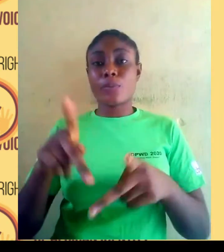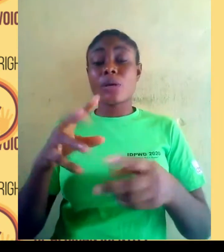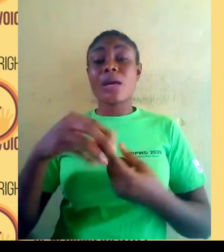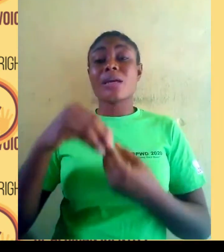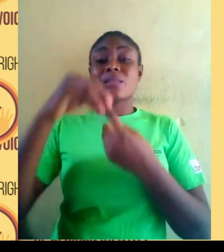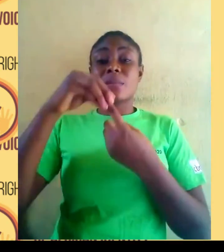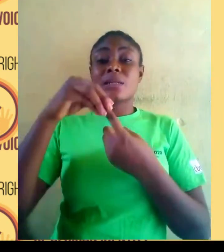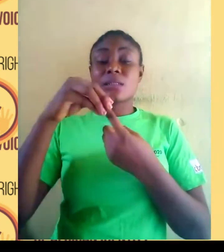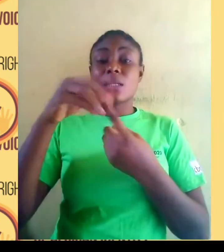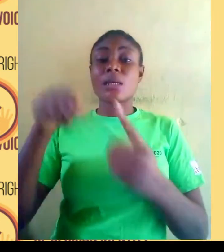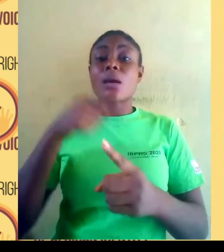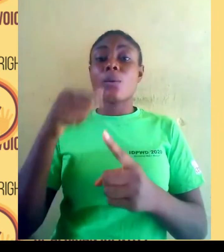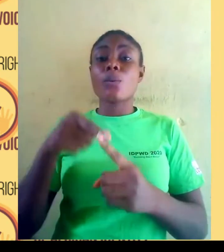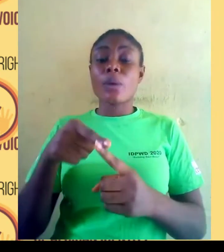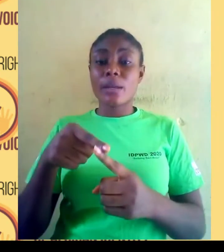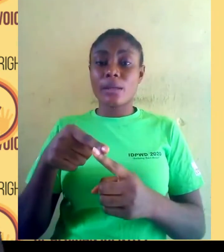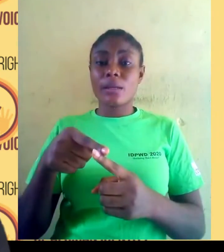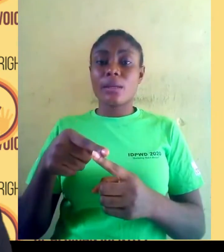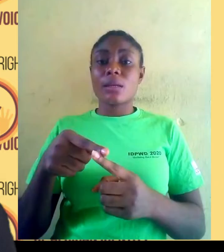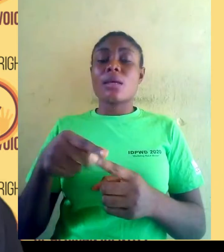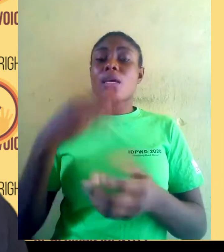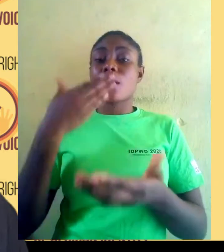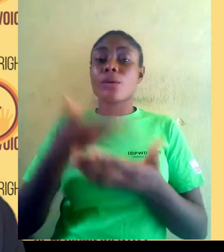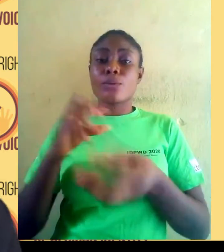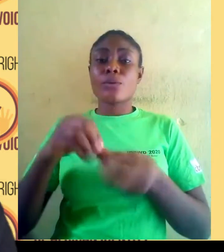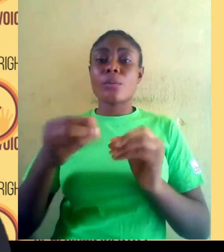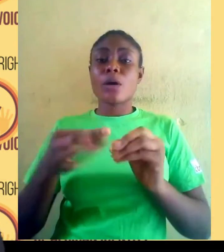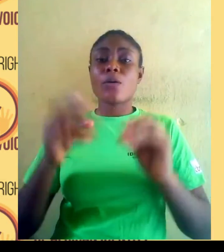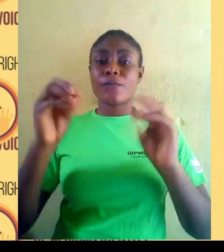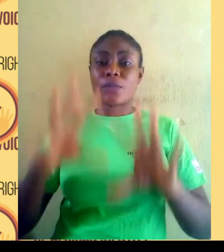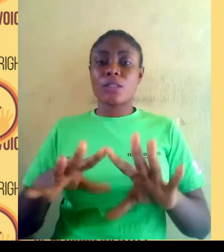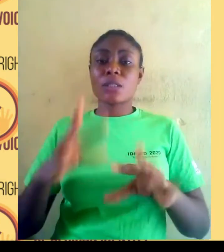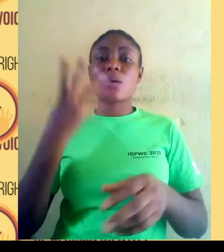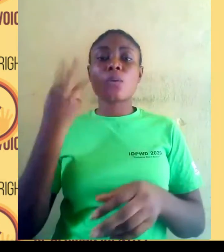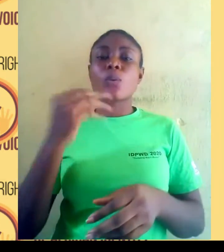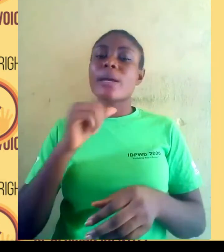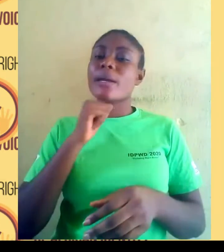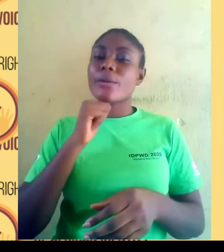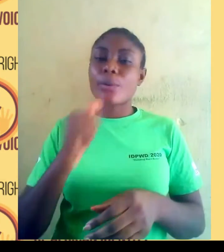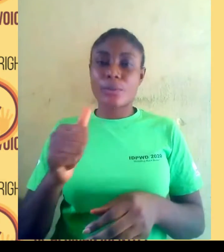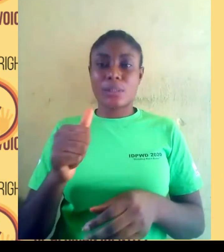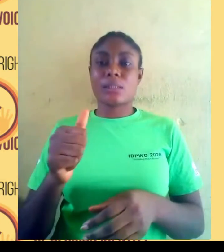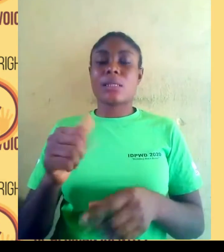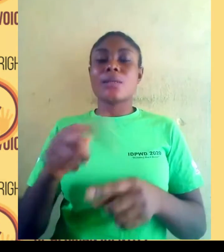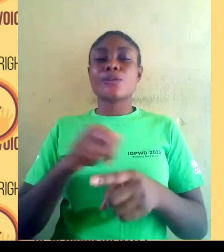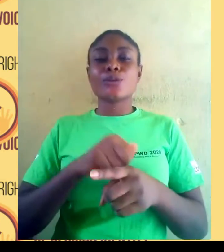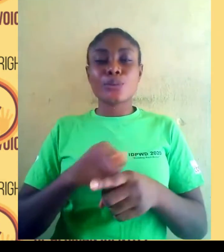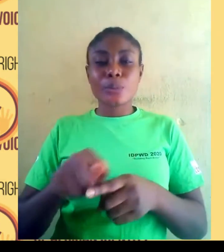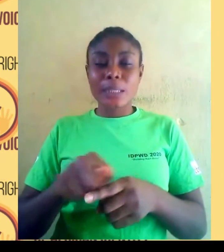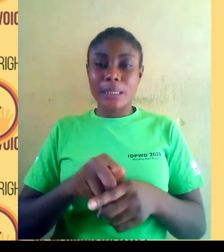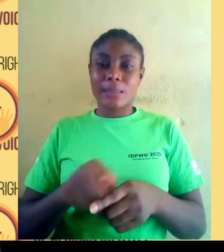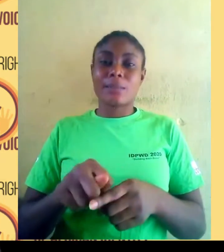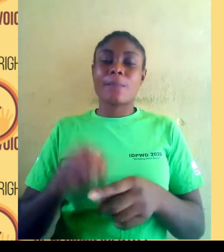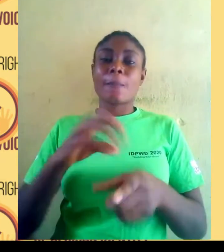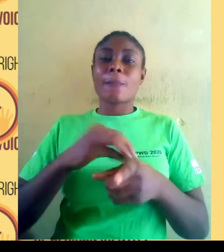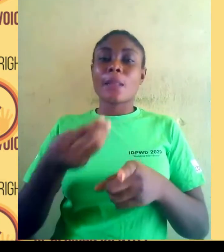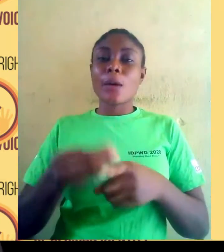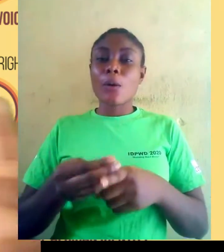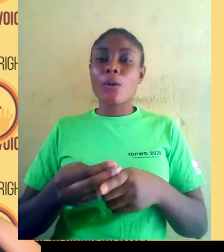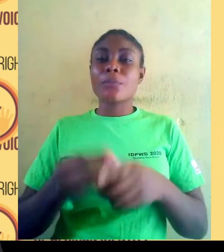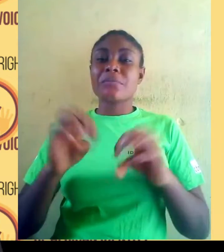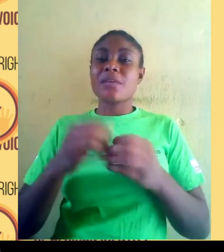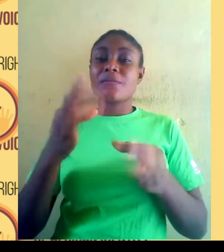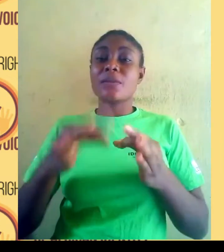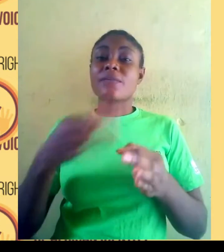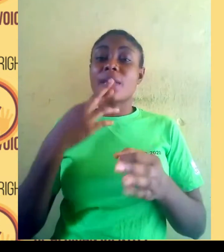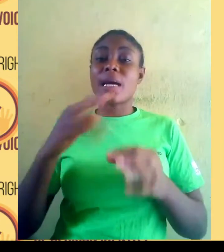especially when a good number of teachers were not trained, or even if they are